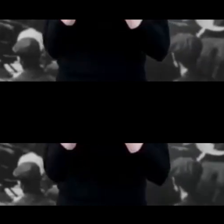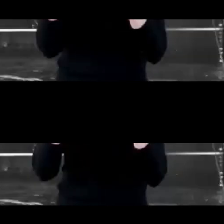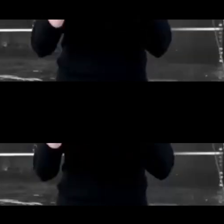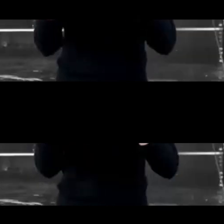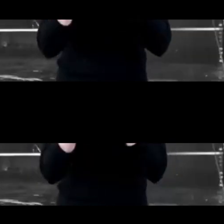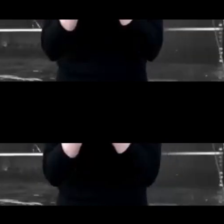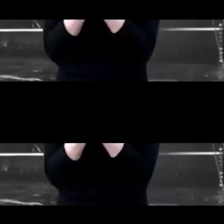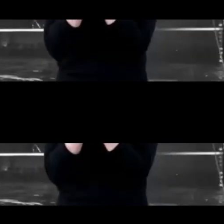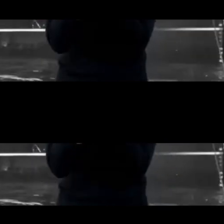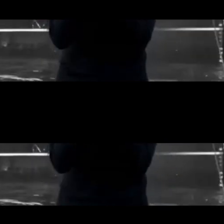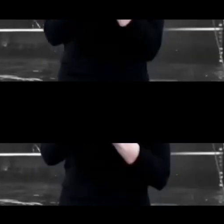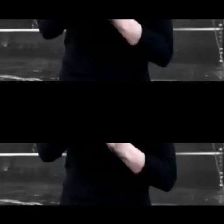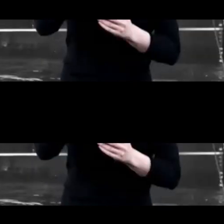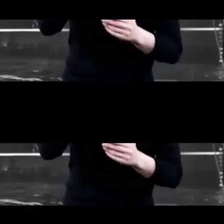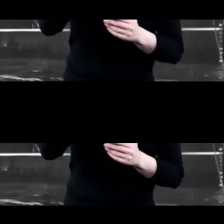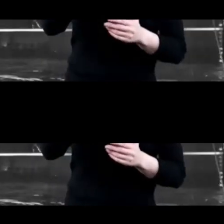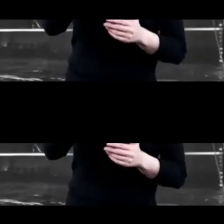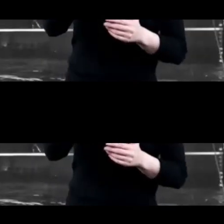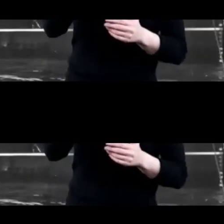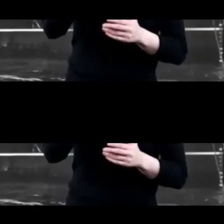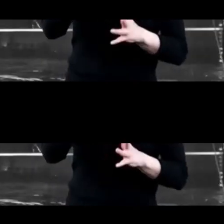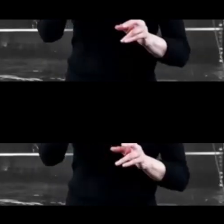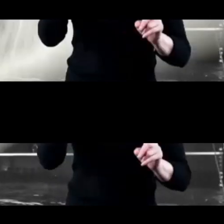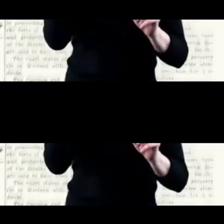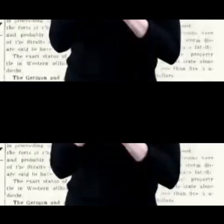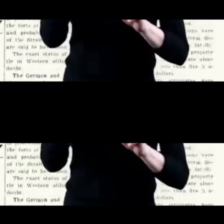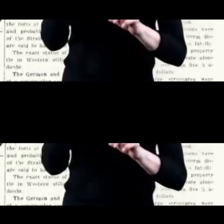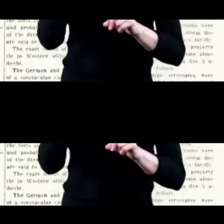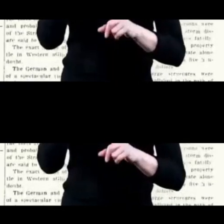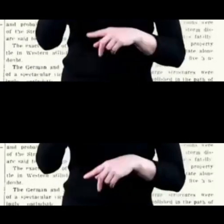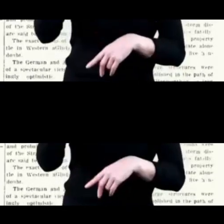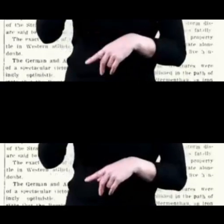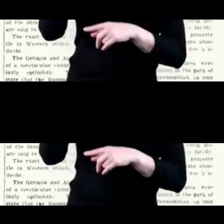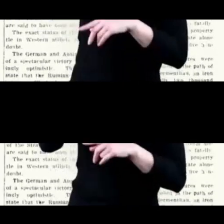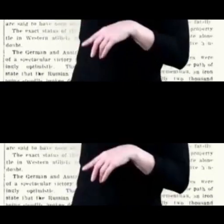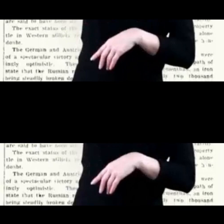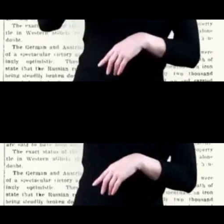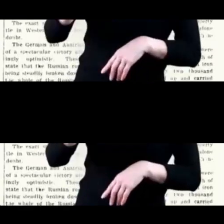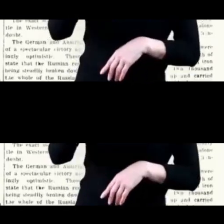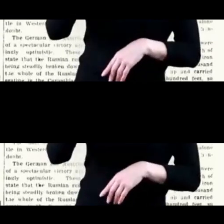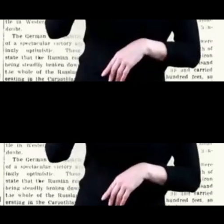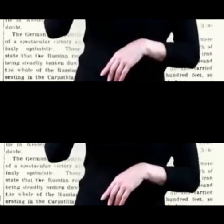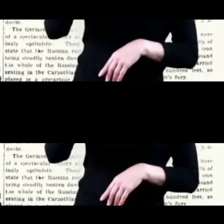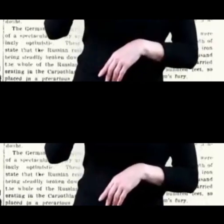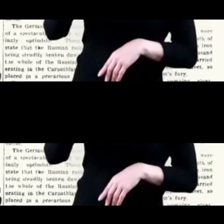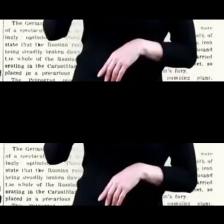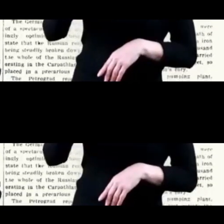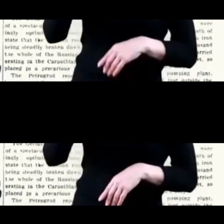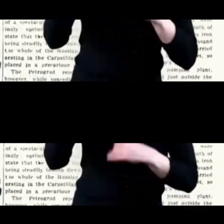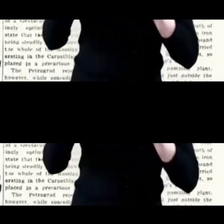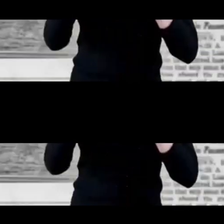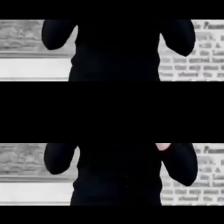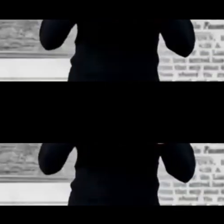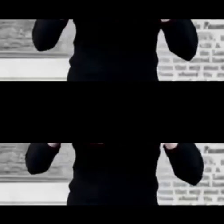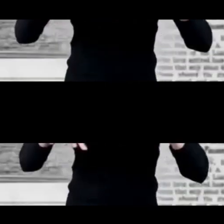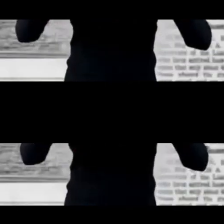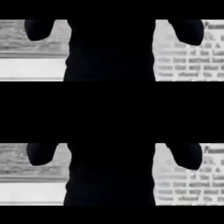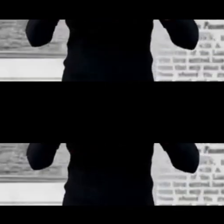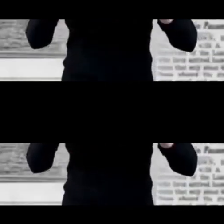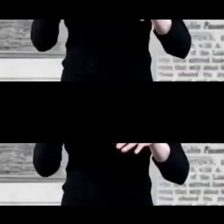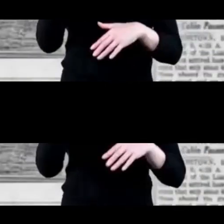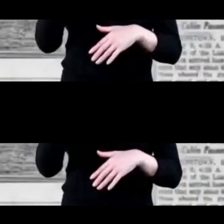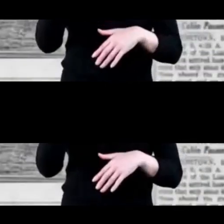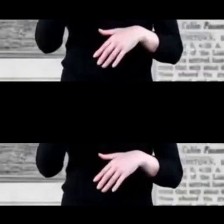ship, the Lusitania, was attacked and sunk by a German U-boat. Of the passengers who were killed,